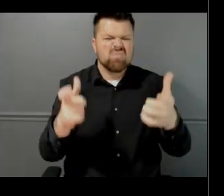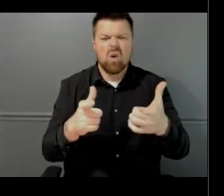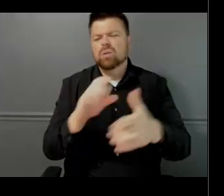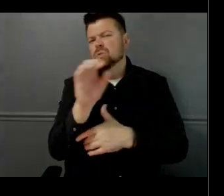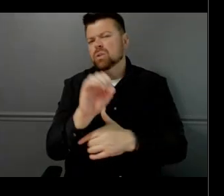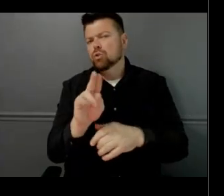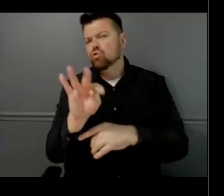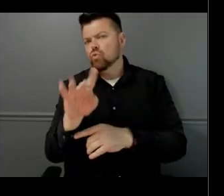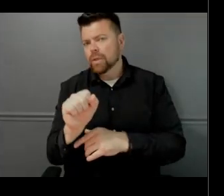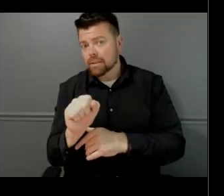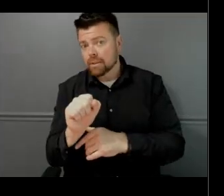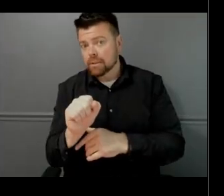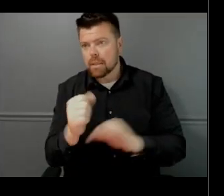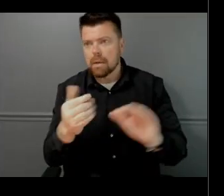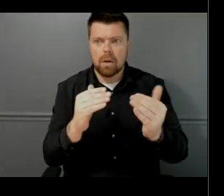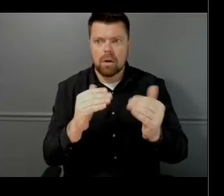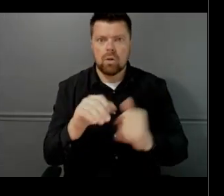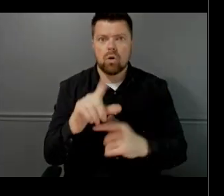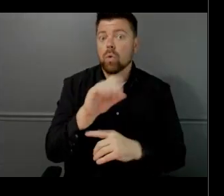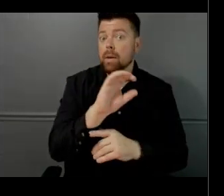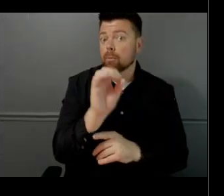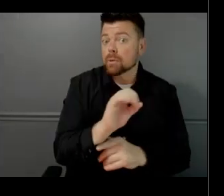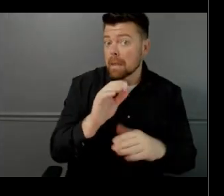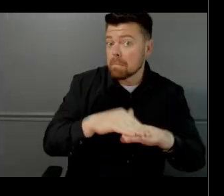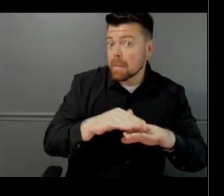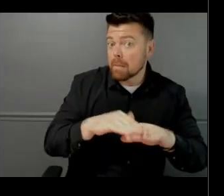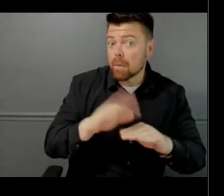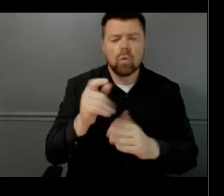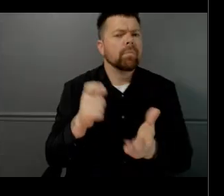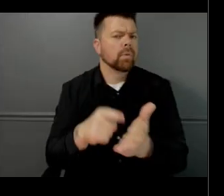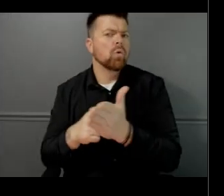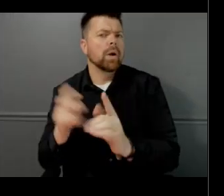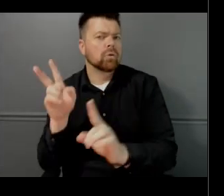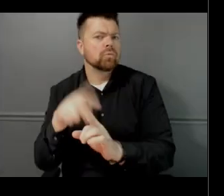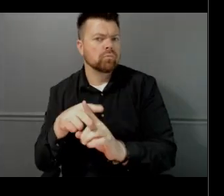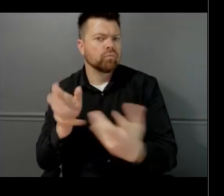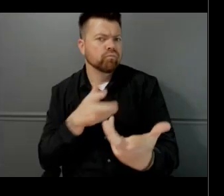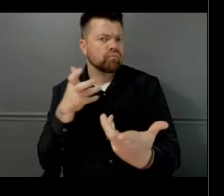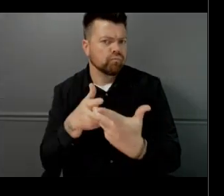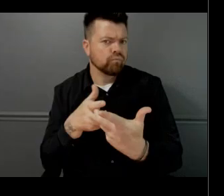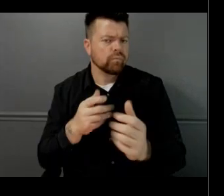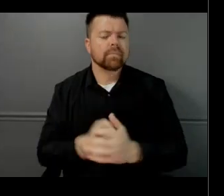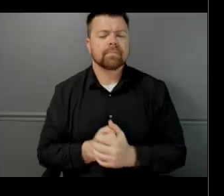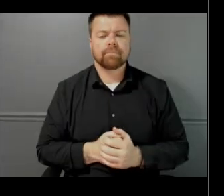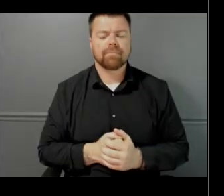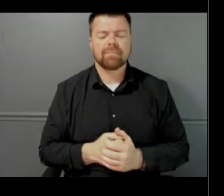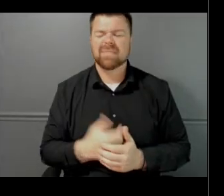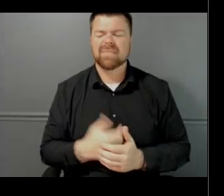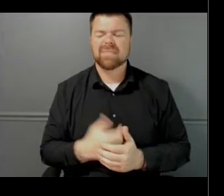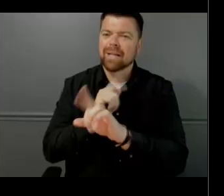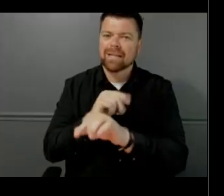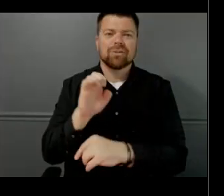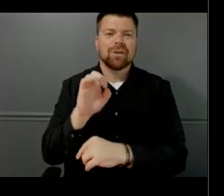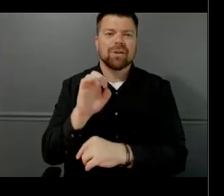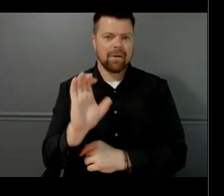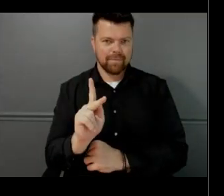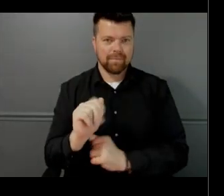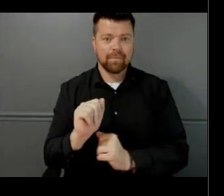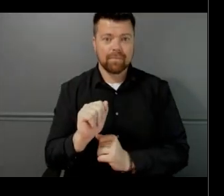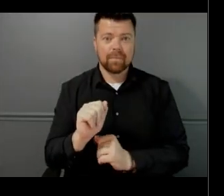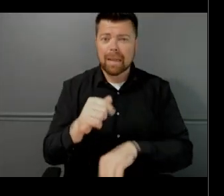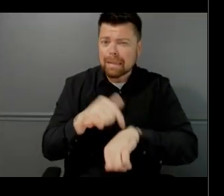the 20% minimum will be required to comply. Thank you for that answer, Eric. And I think we have time